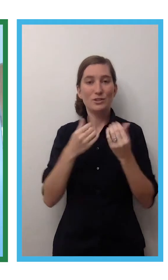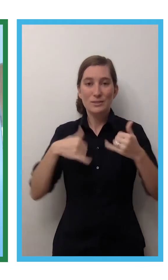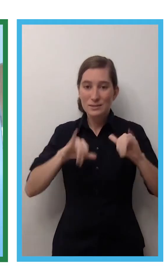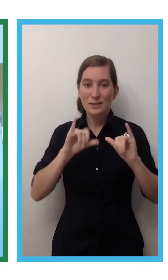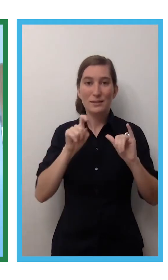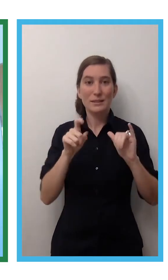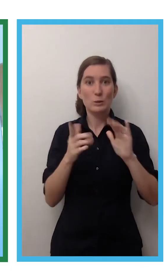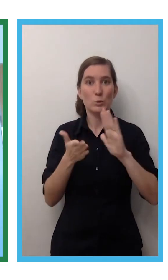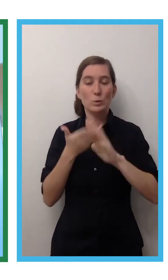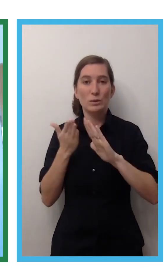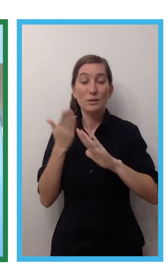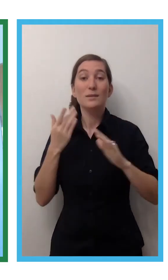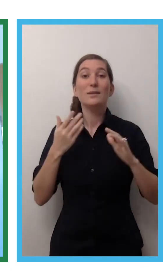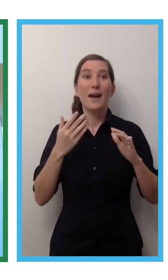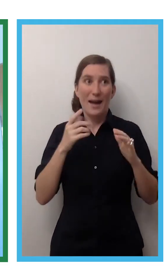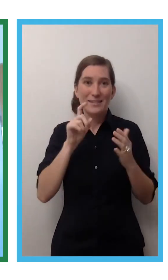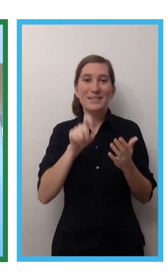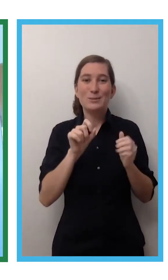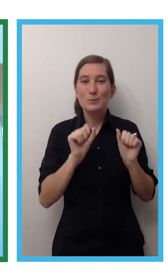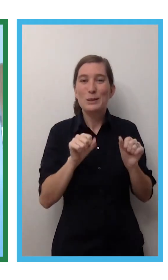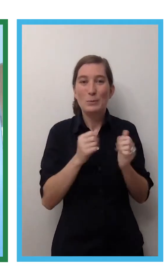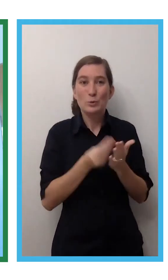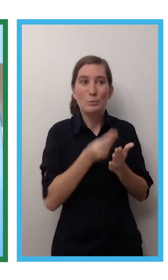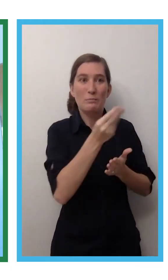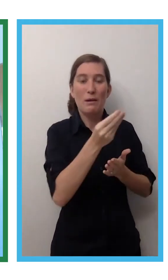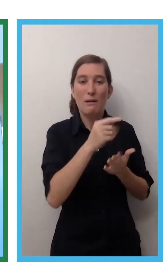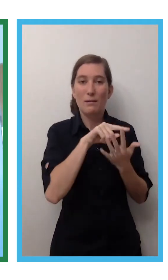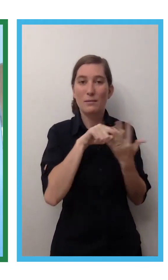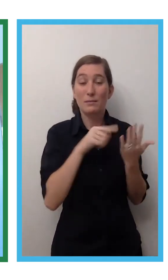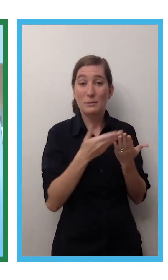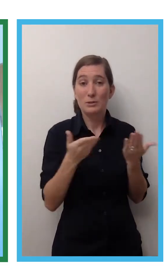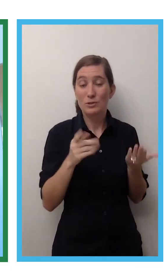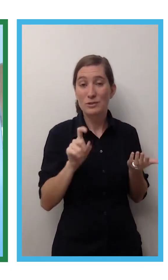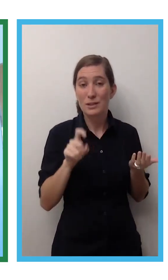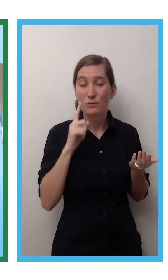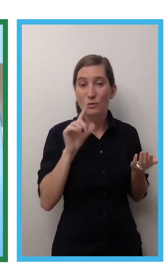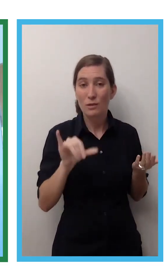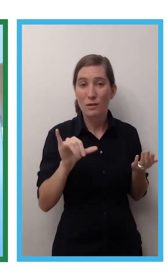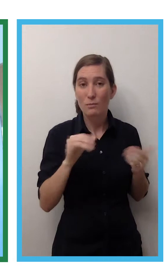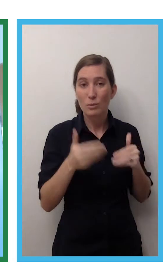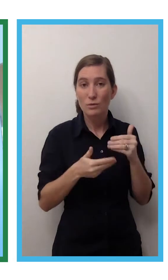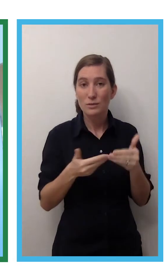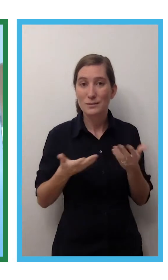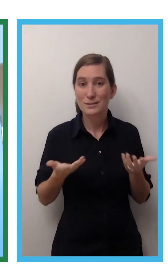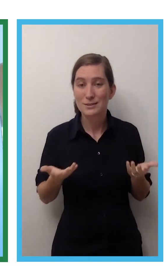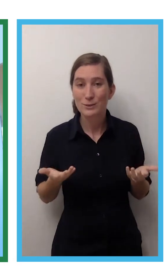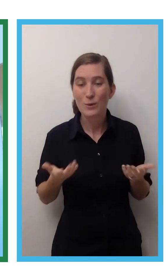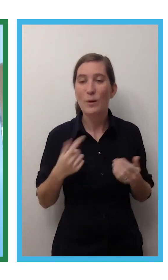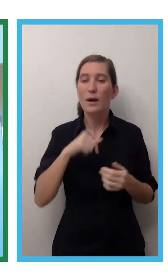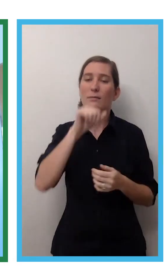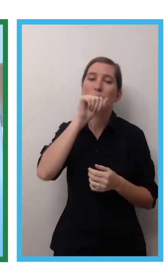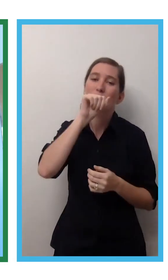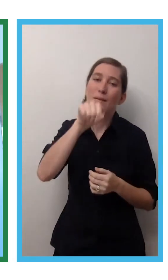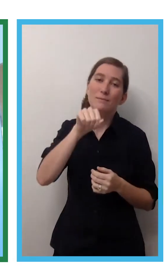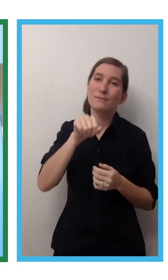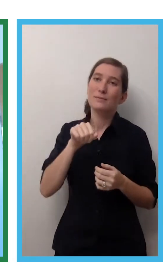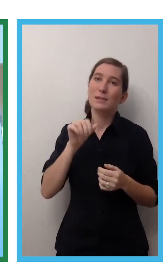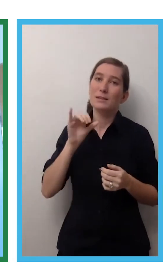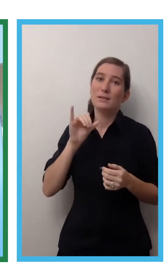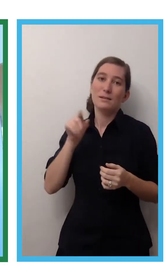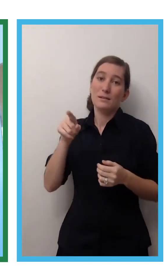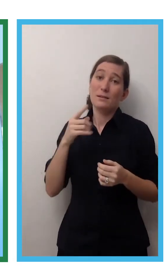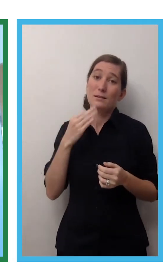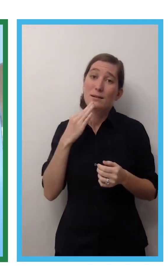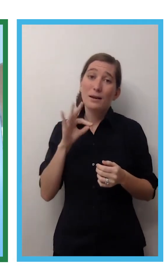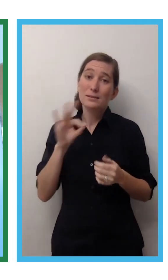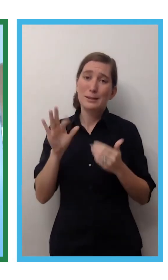to purchase things in order to do that. And that's very cool. And that, I love that, because that was smart even at that age, that so that it